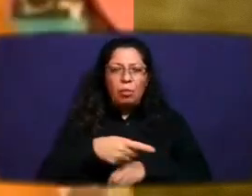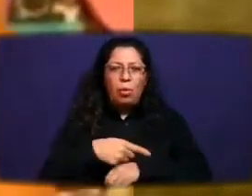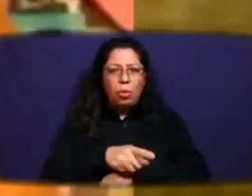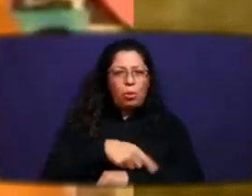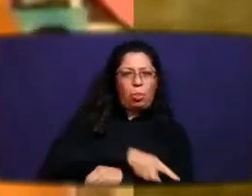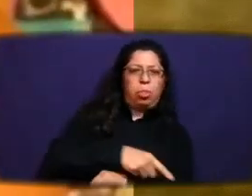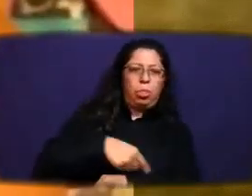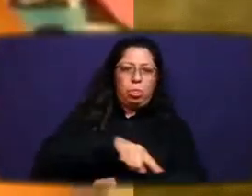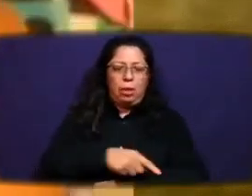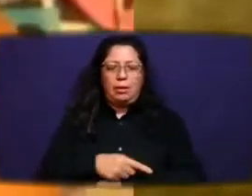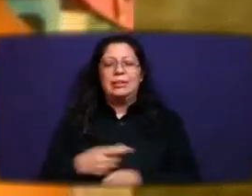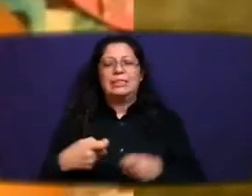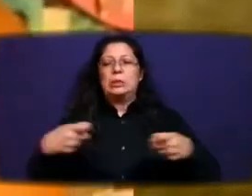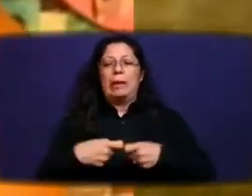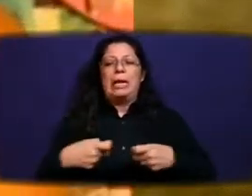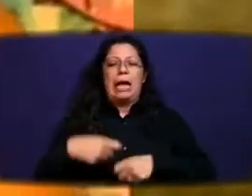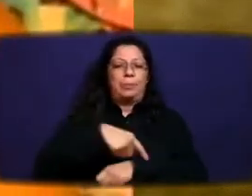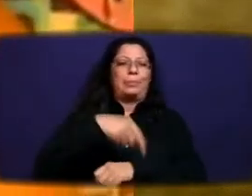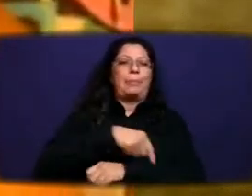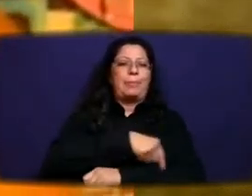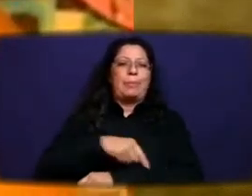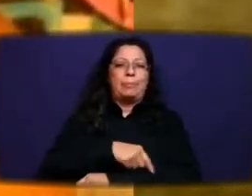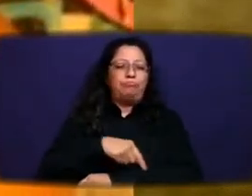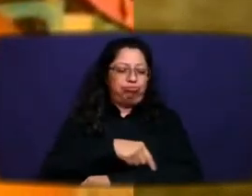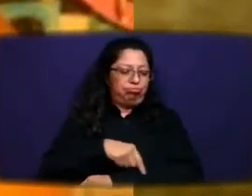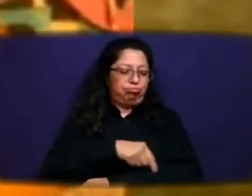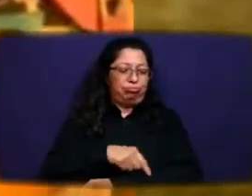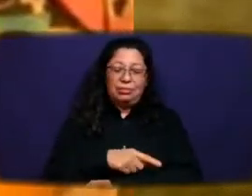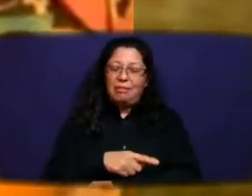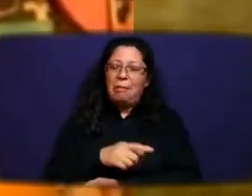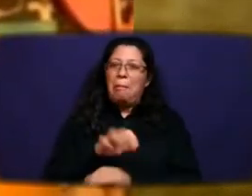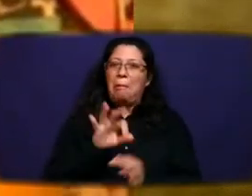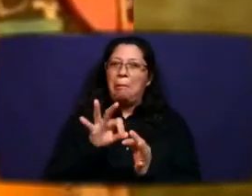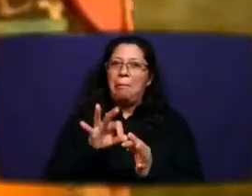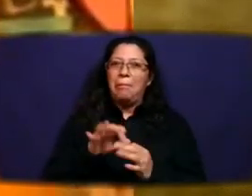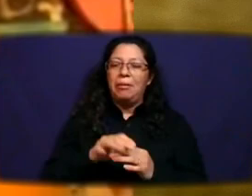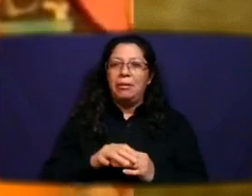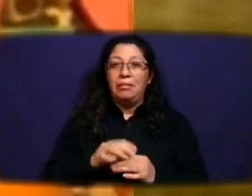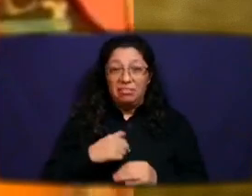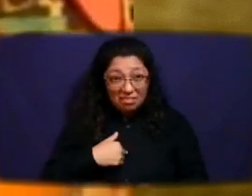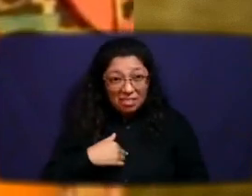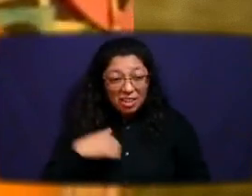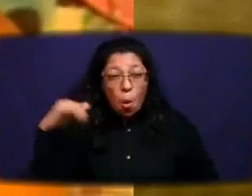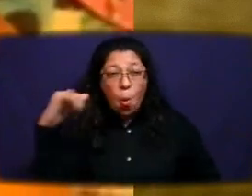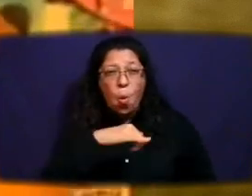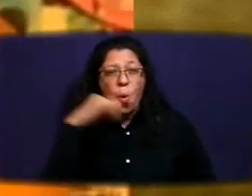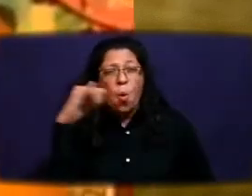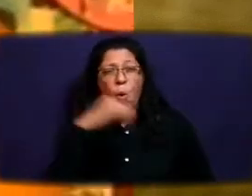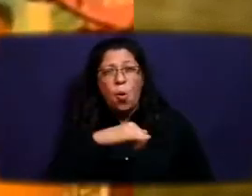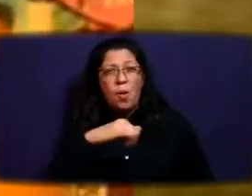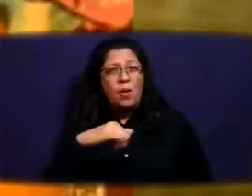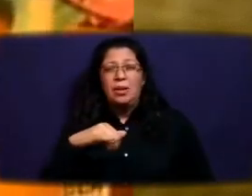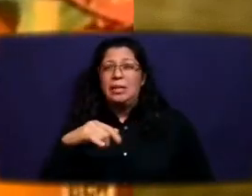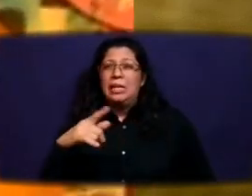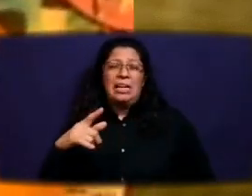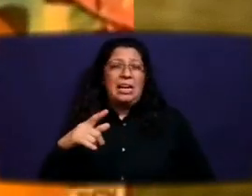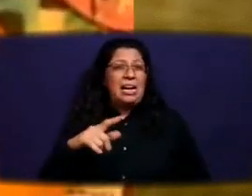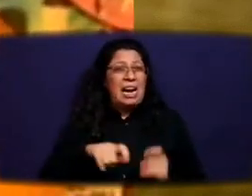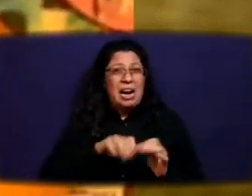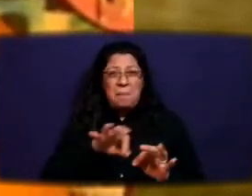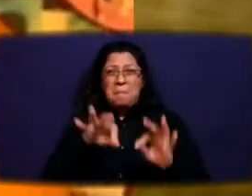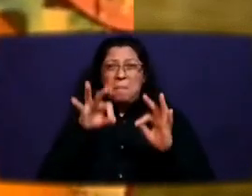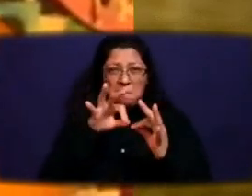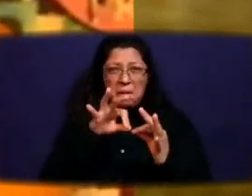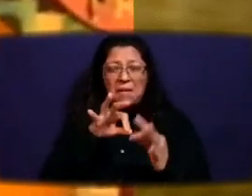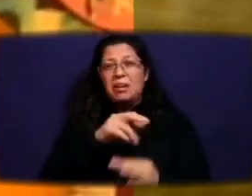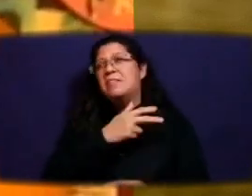rubber bands to keep the needle from jumping. I am amazed by the detail of the three